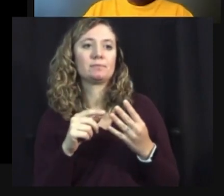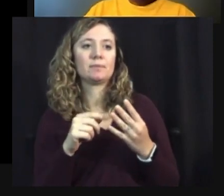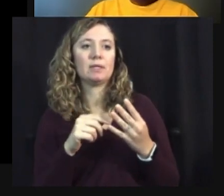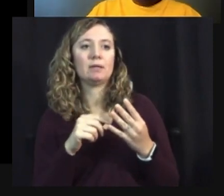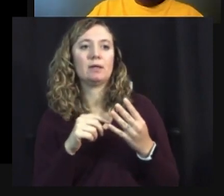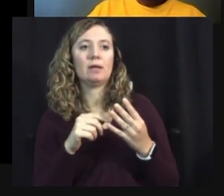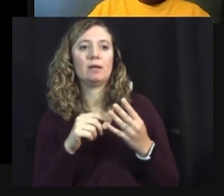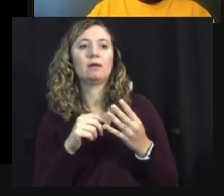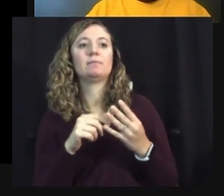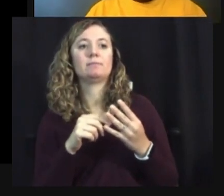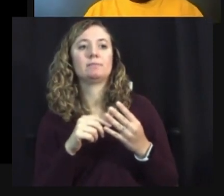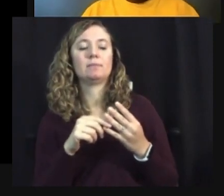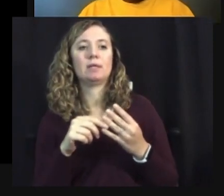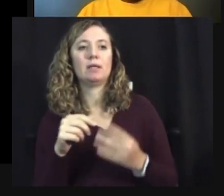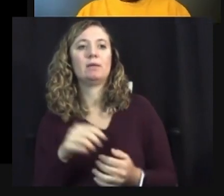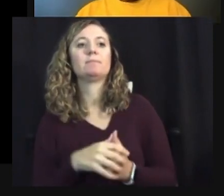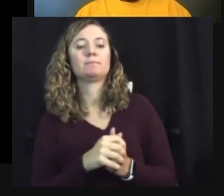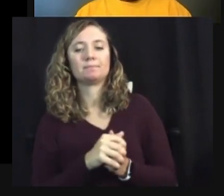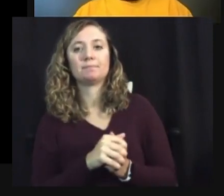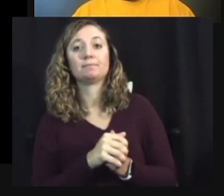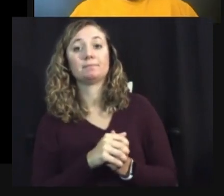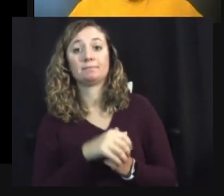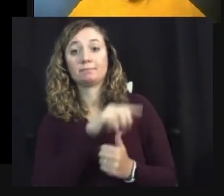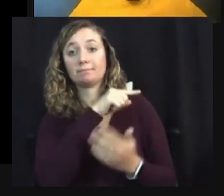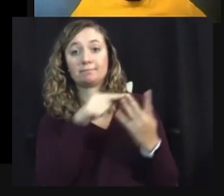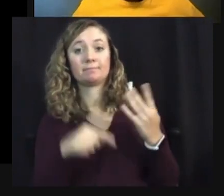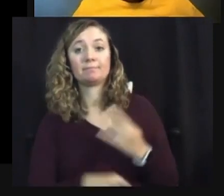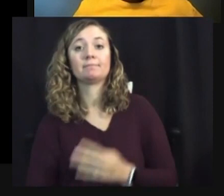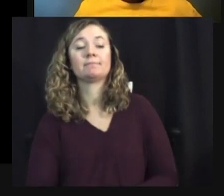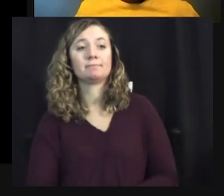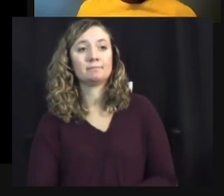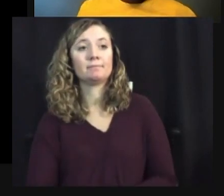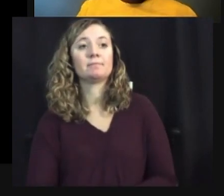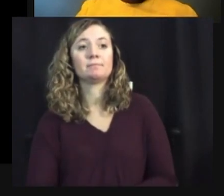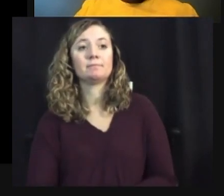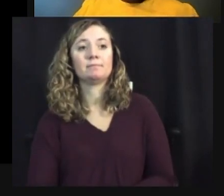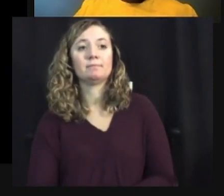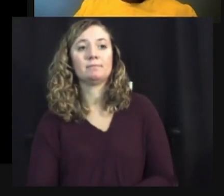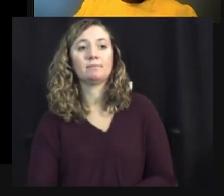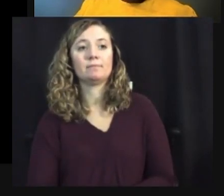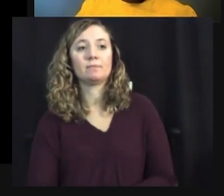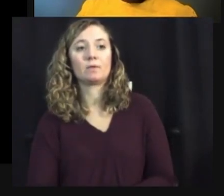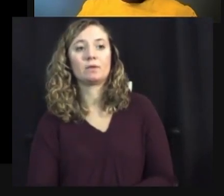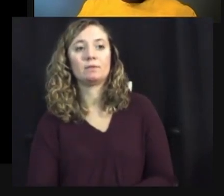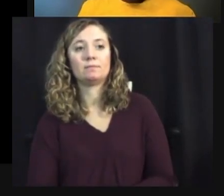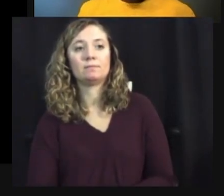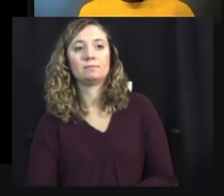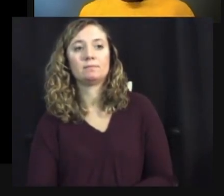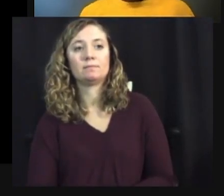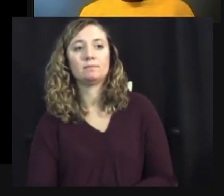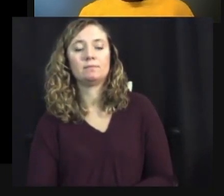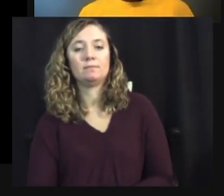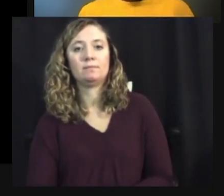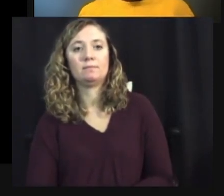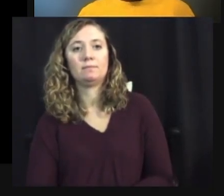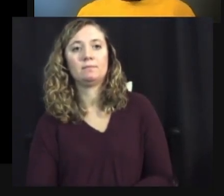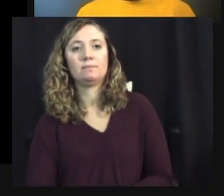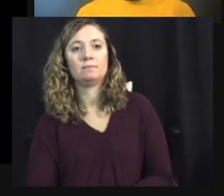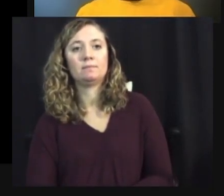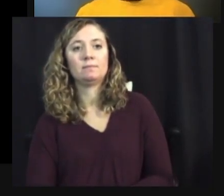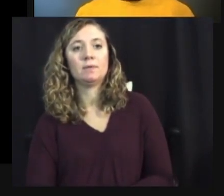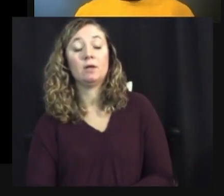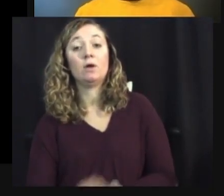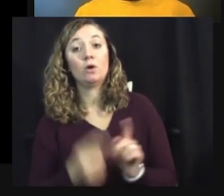names, ni.functioning.autism. And Tiffany has the